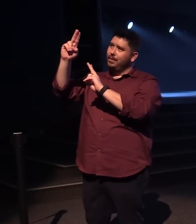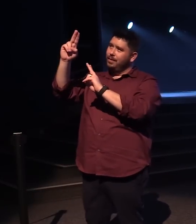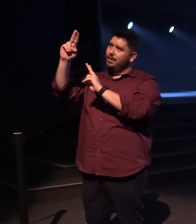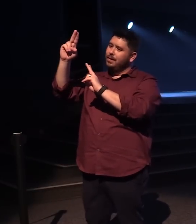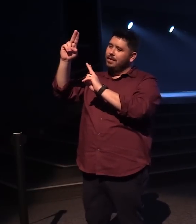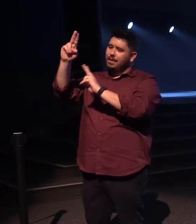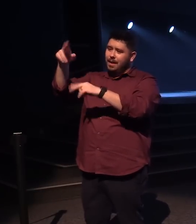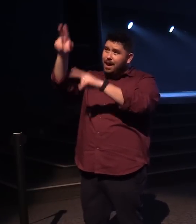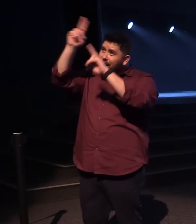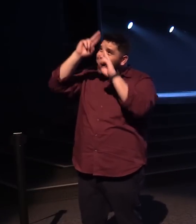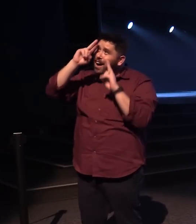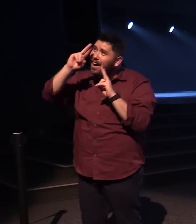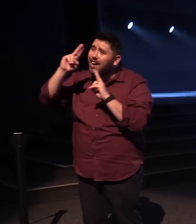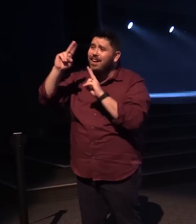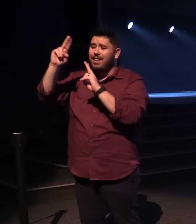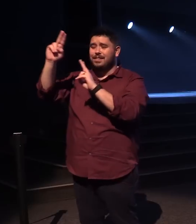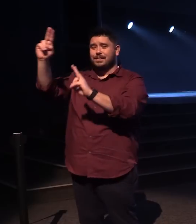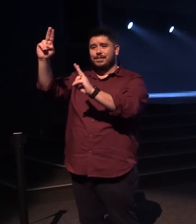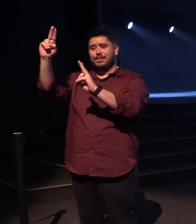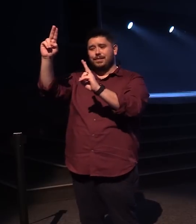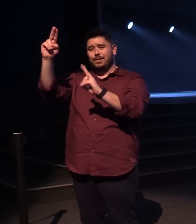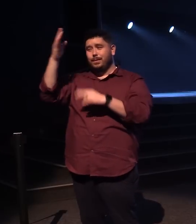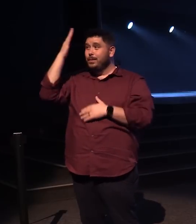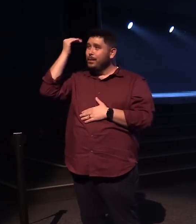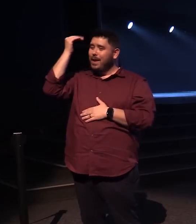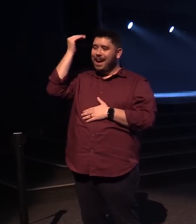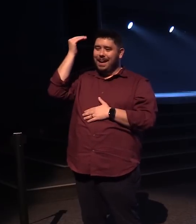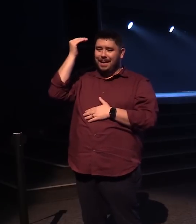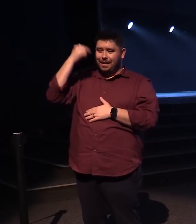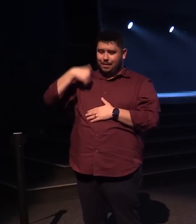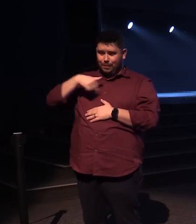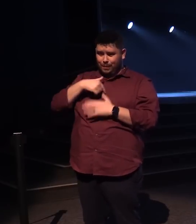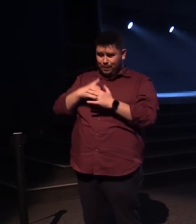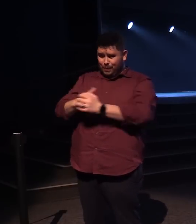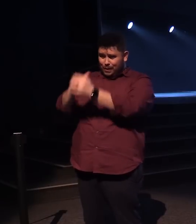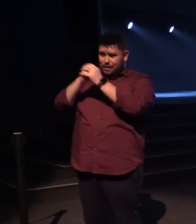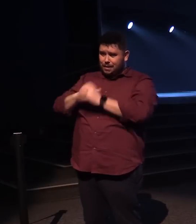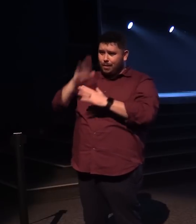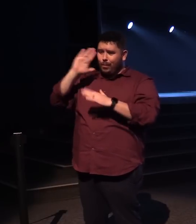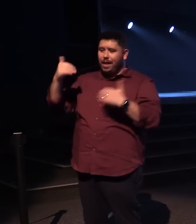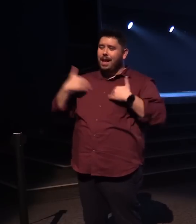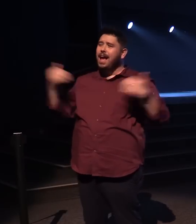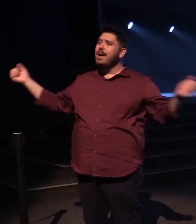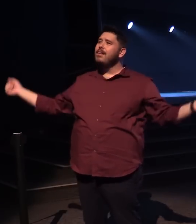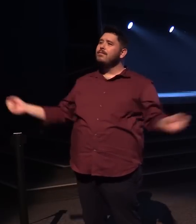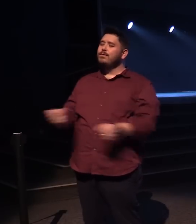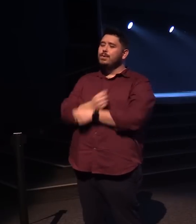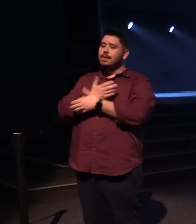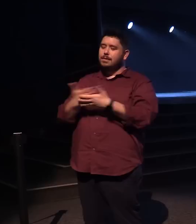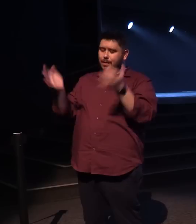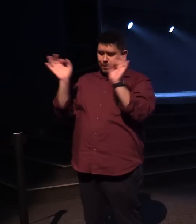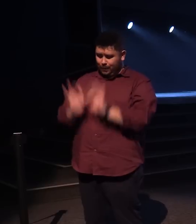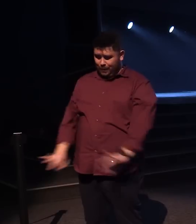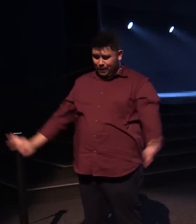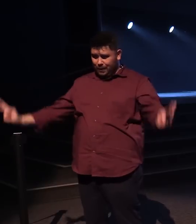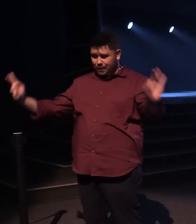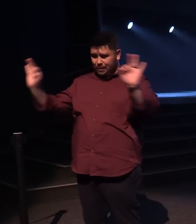Revere him. For those who worship him will possess everything important in